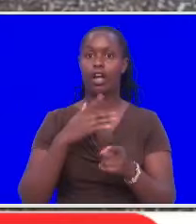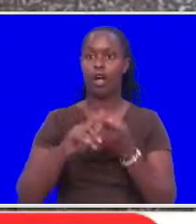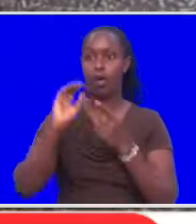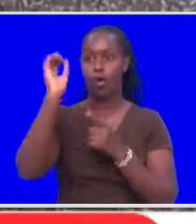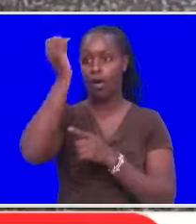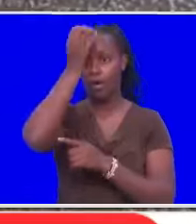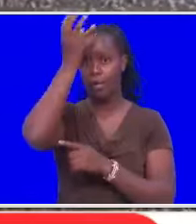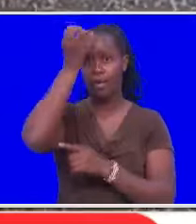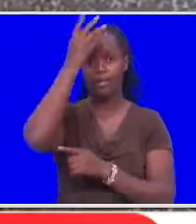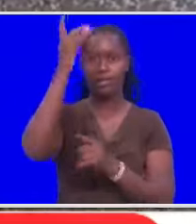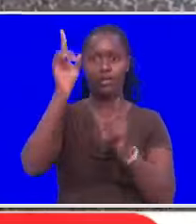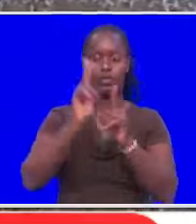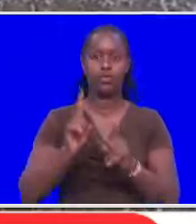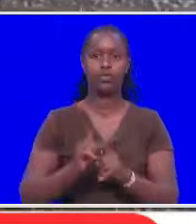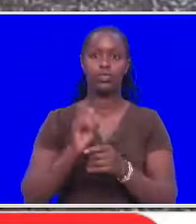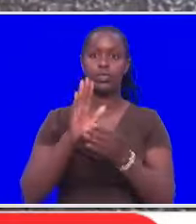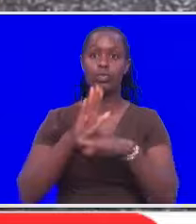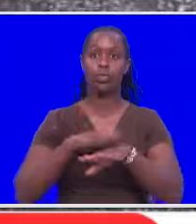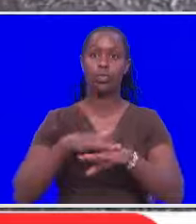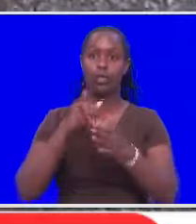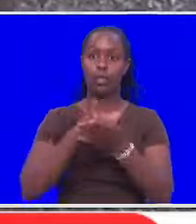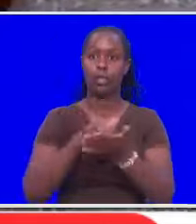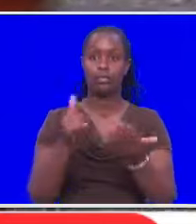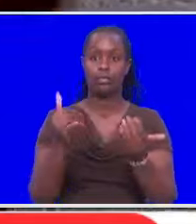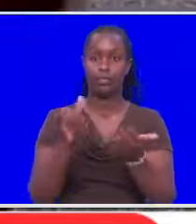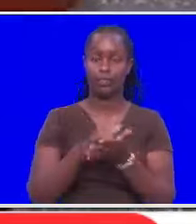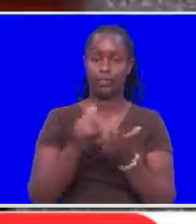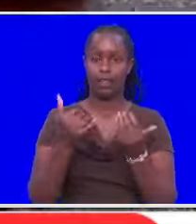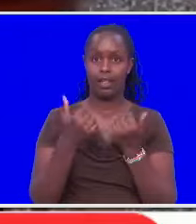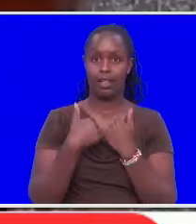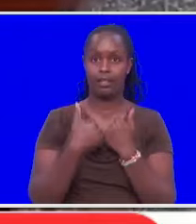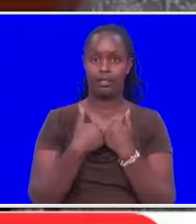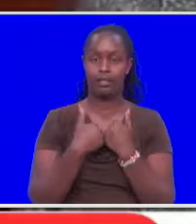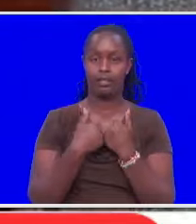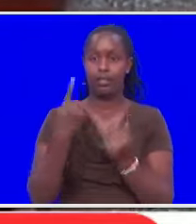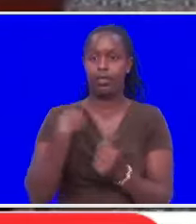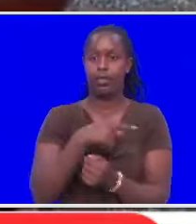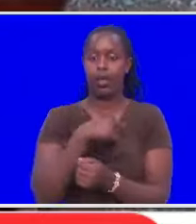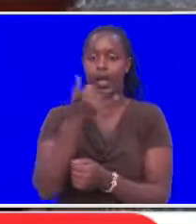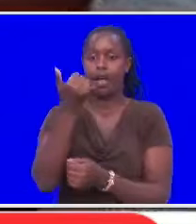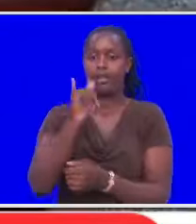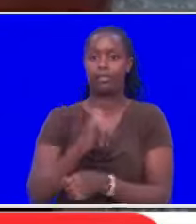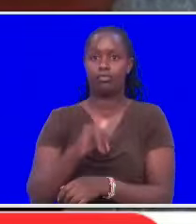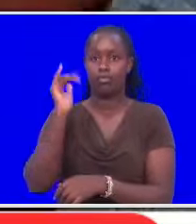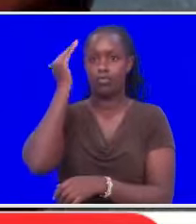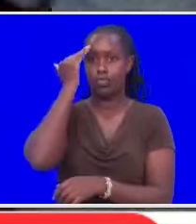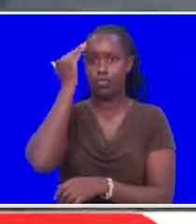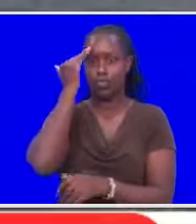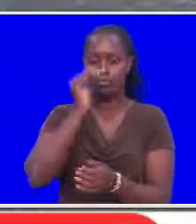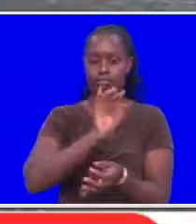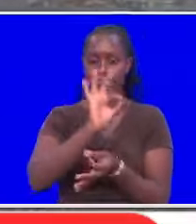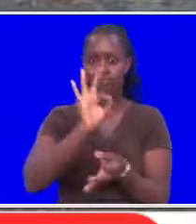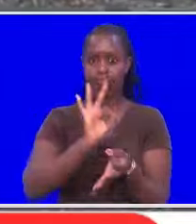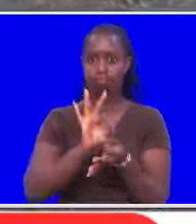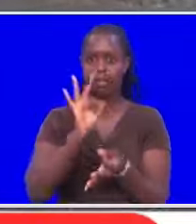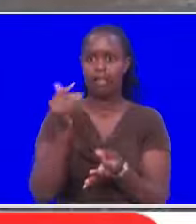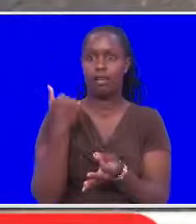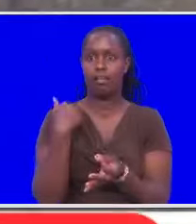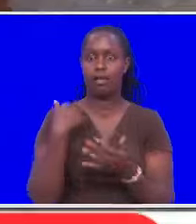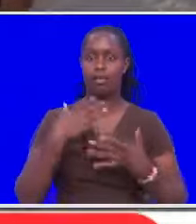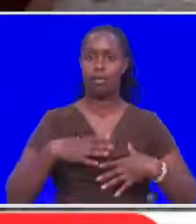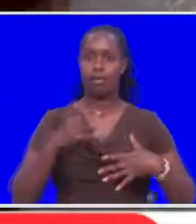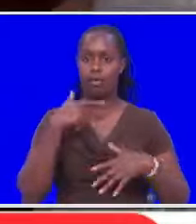taken patient to the hospital, those who have been injured. We are yet to know exactly the number of who are dead